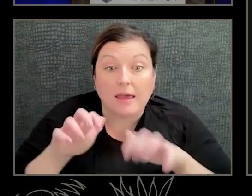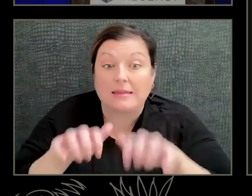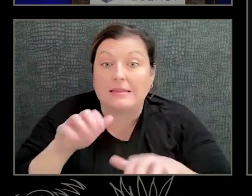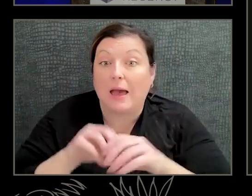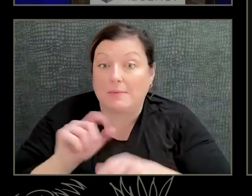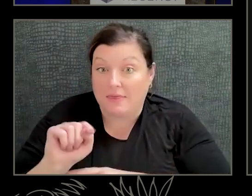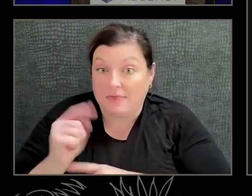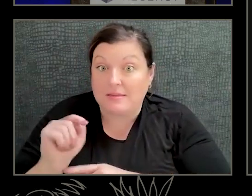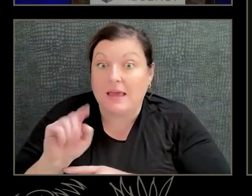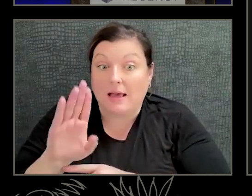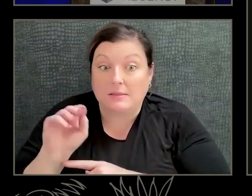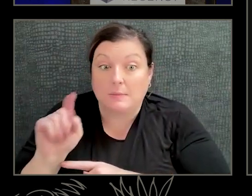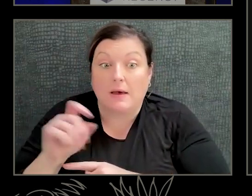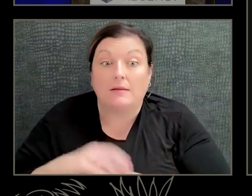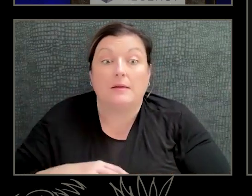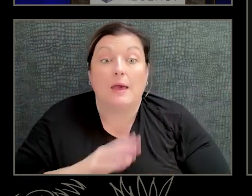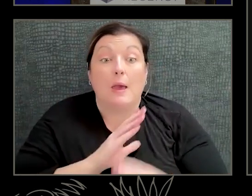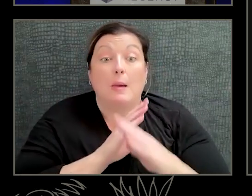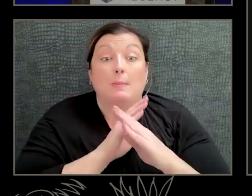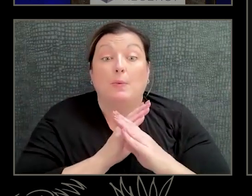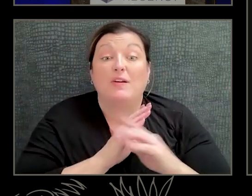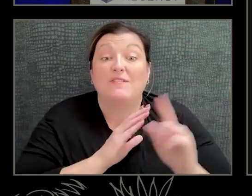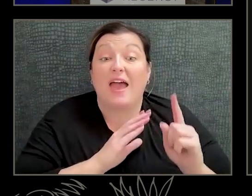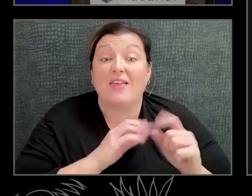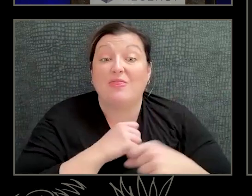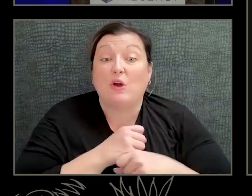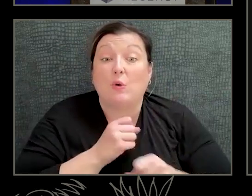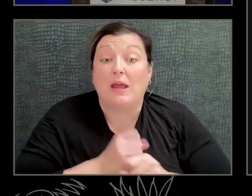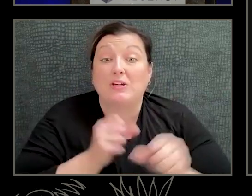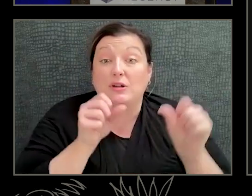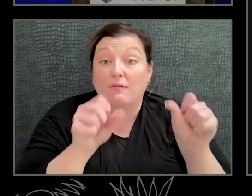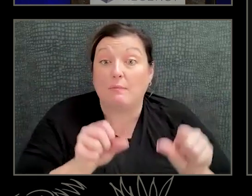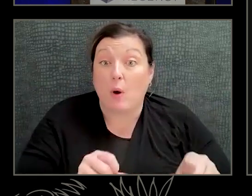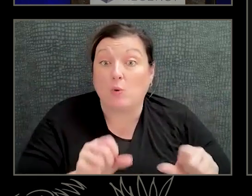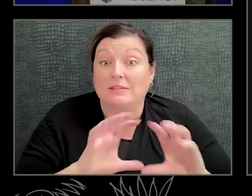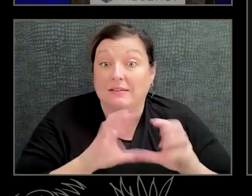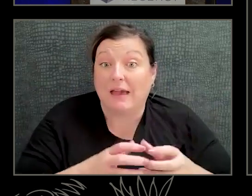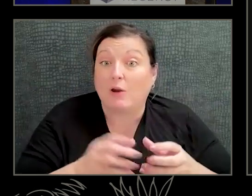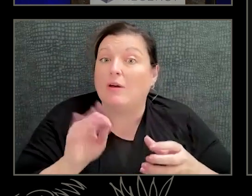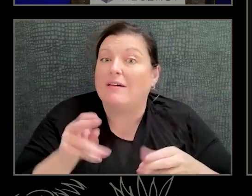and to prevent the creation of a post category if the name already exists.